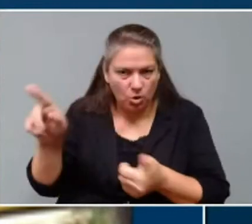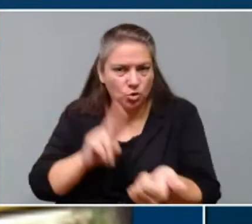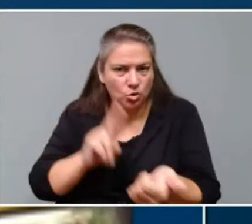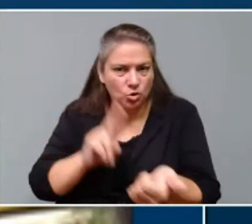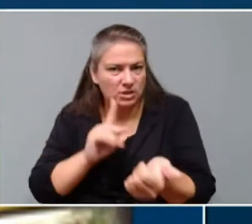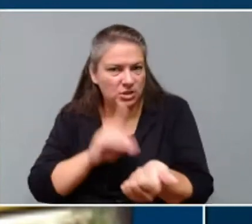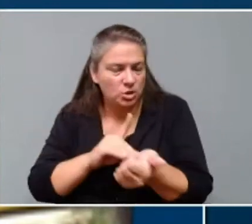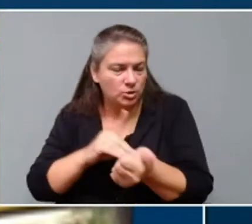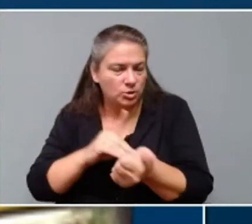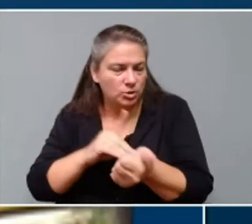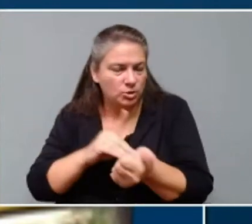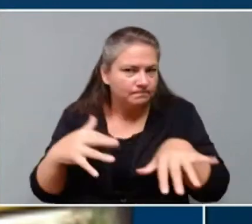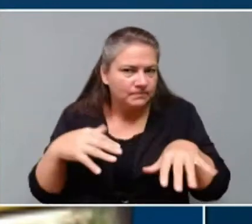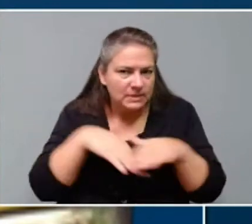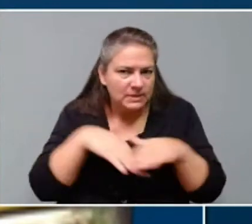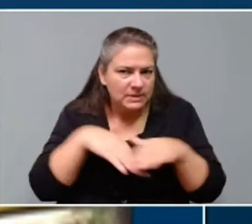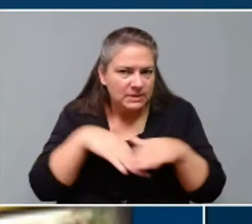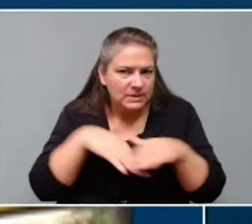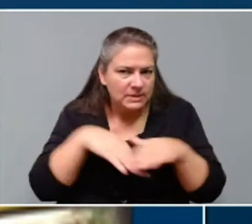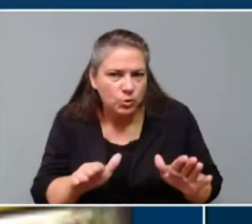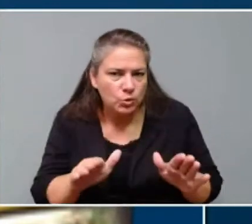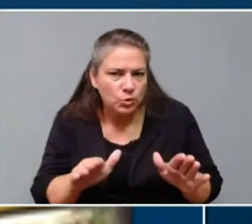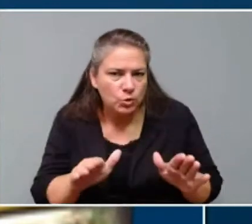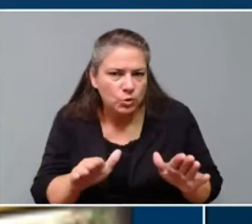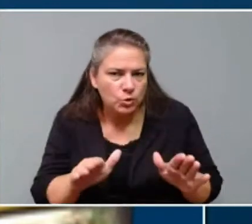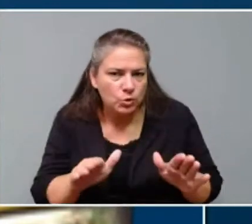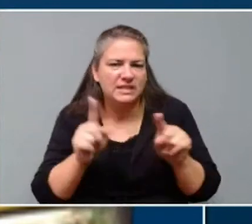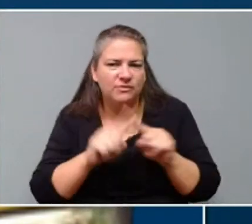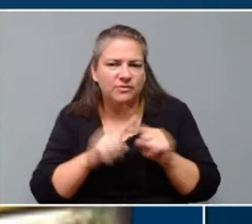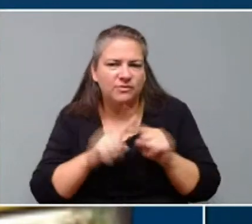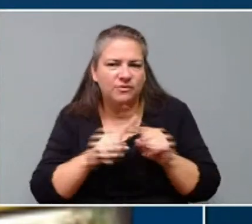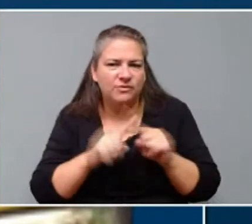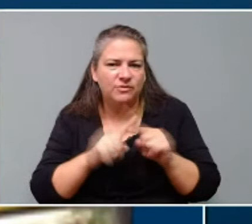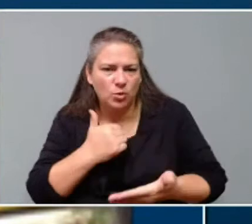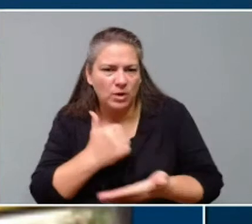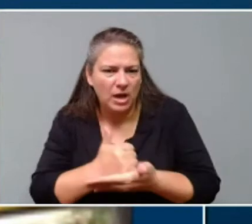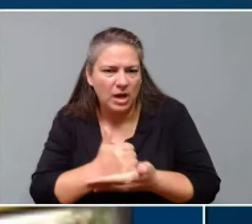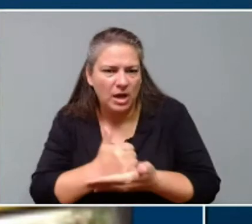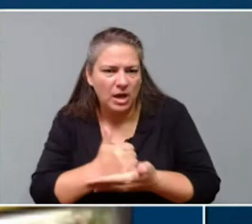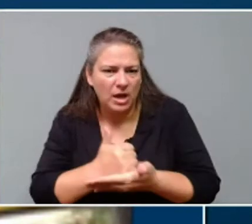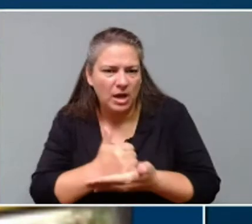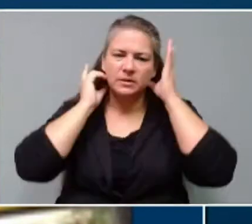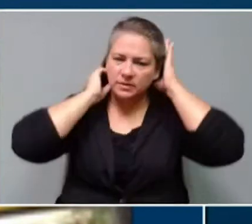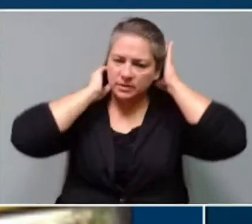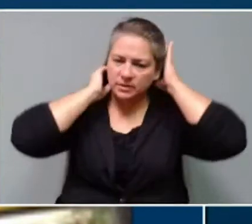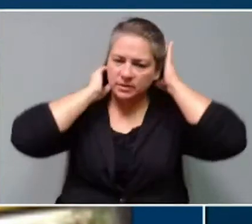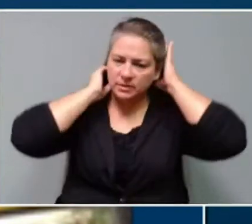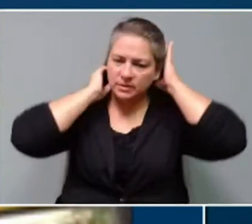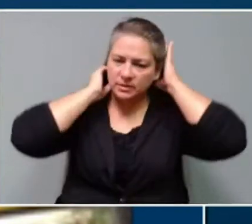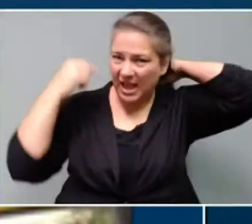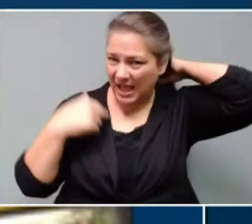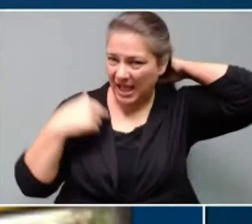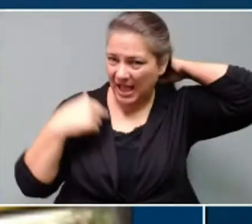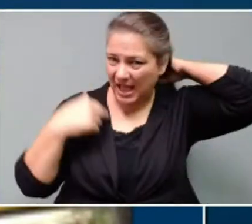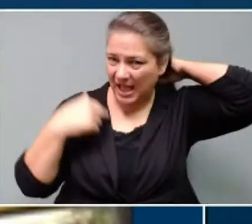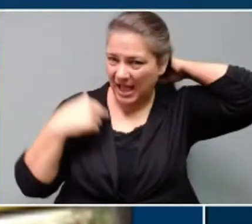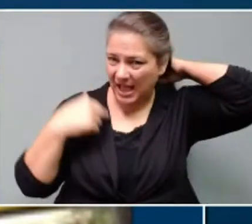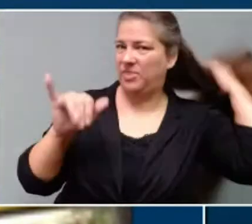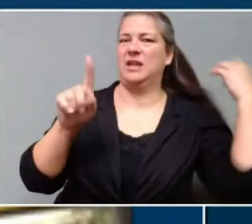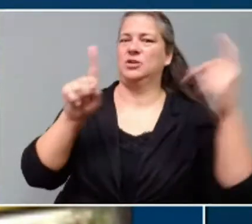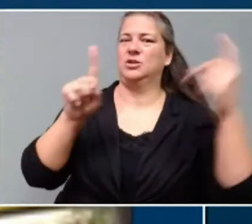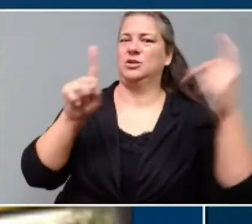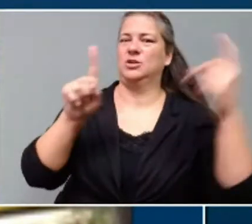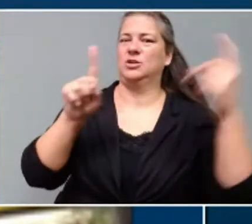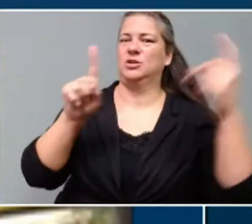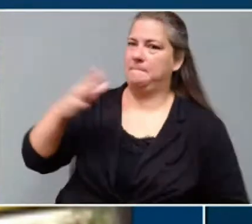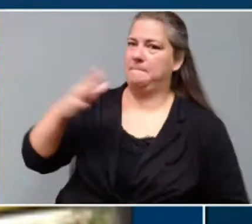into the room with different respiratory equipment. And I looked at the screen, and my oxygen had dropped